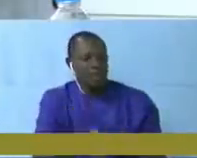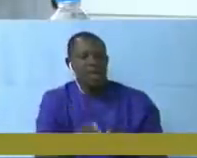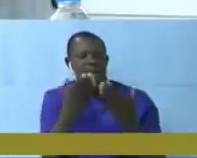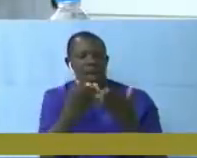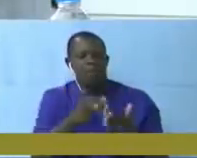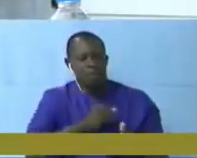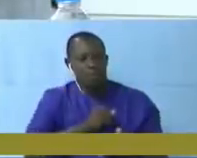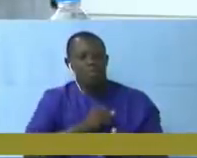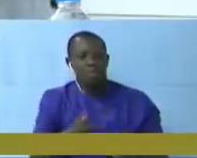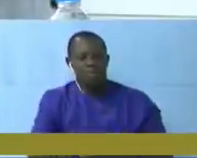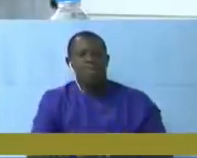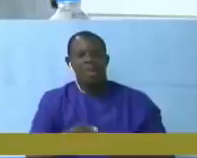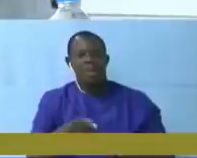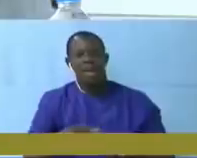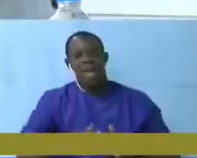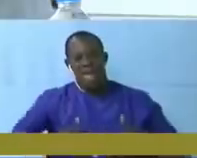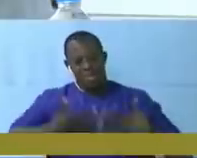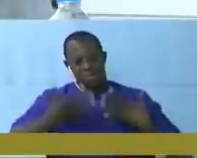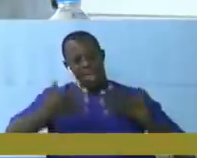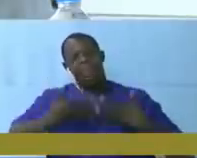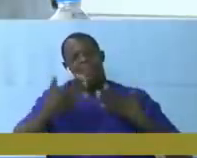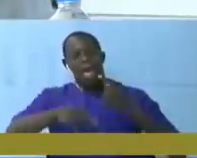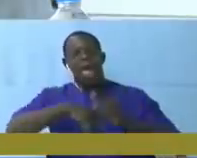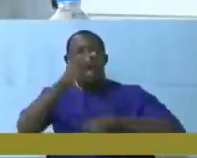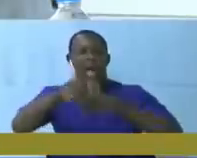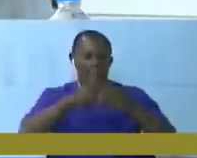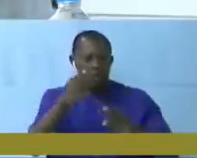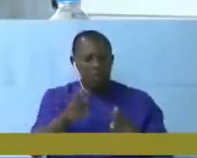lacked appreciation of the electoral process.